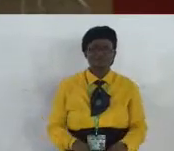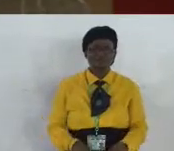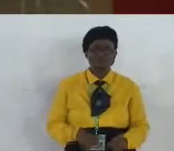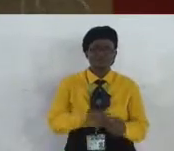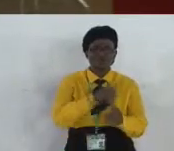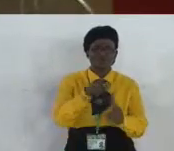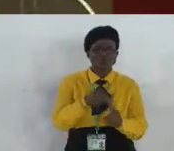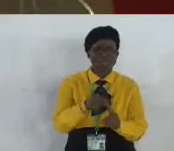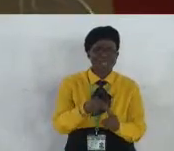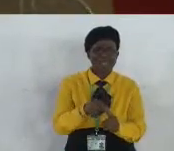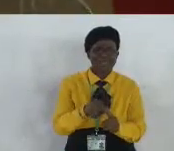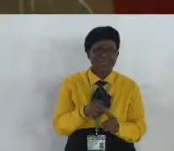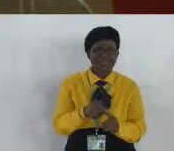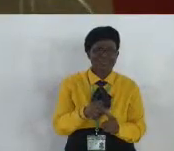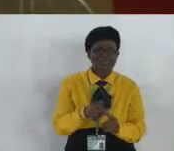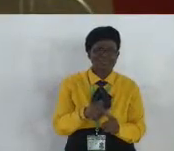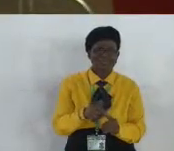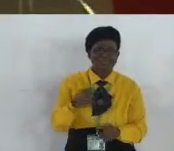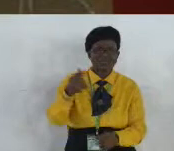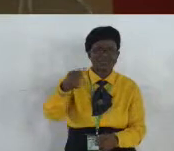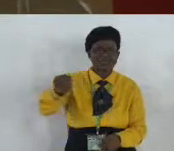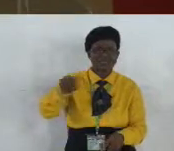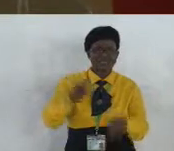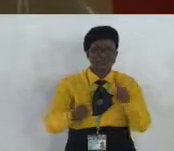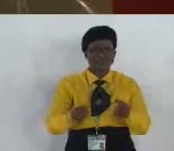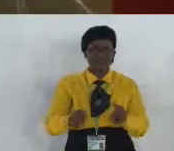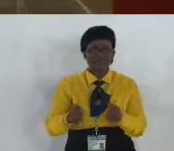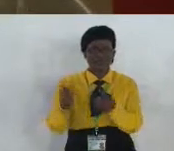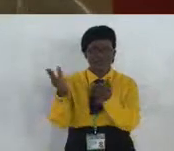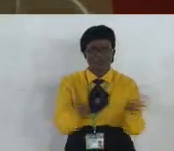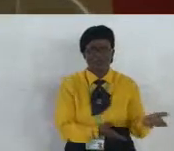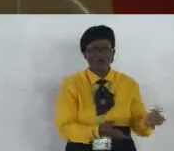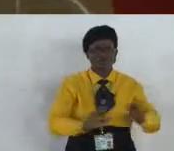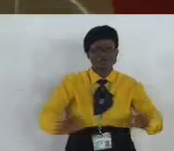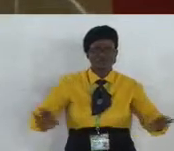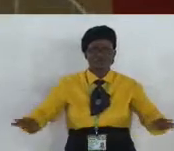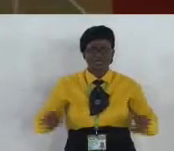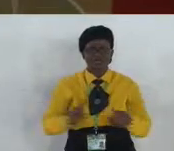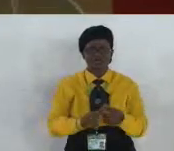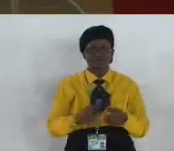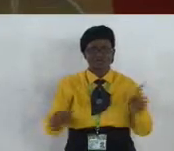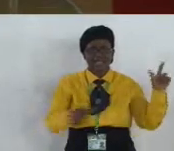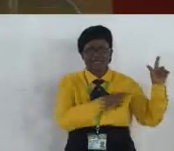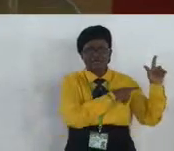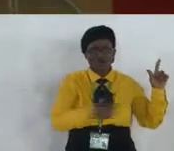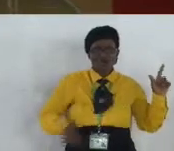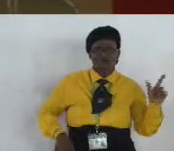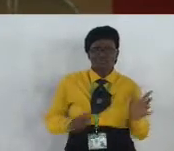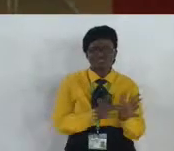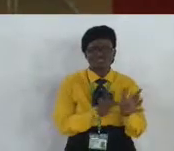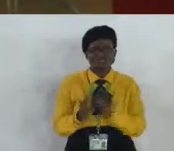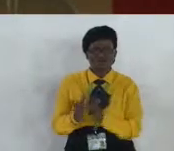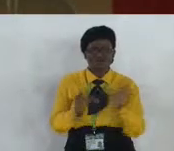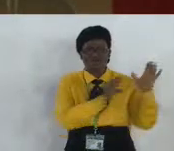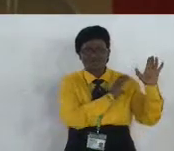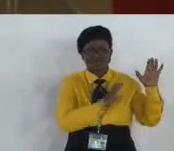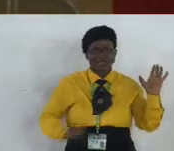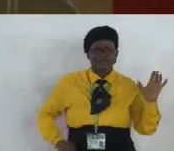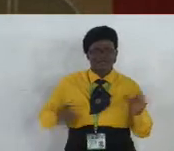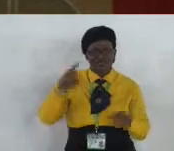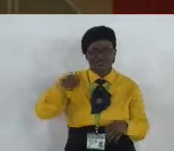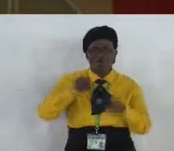When the people brought children to the Lord Jesus Christ for